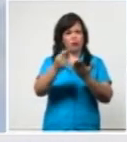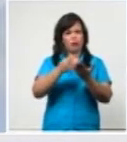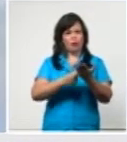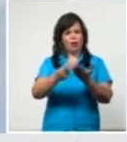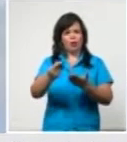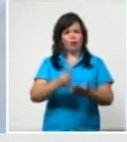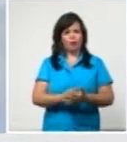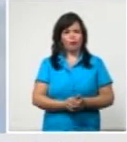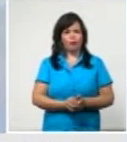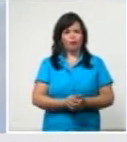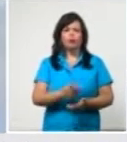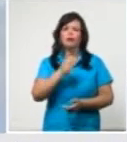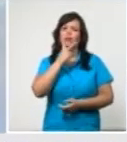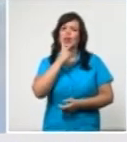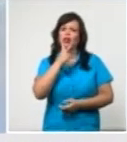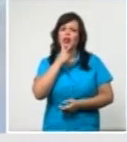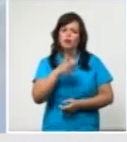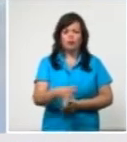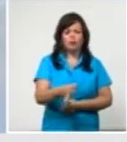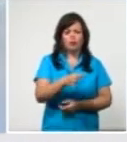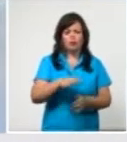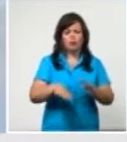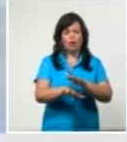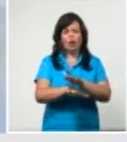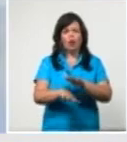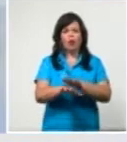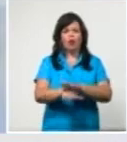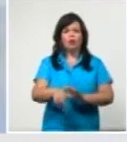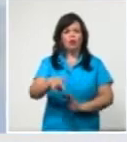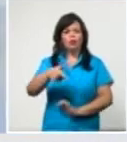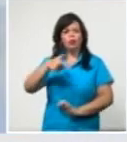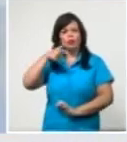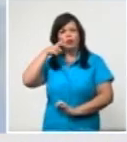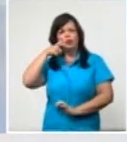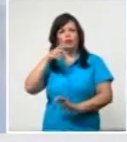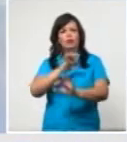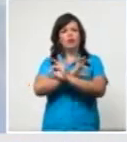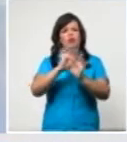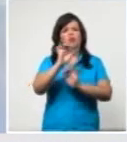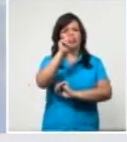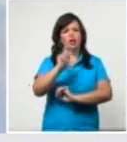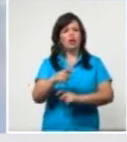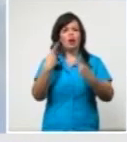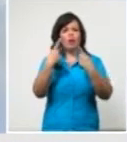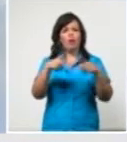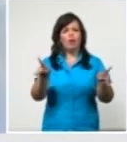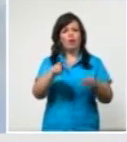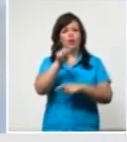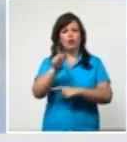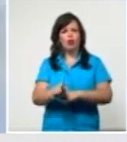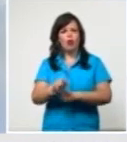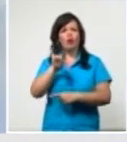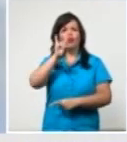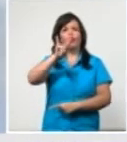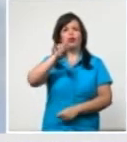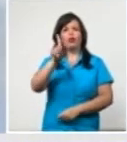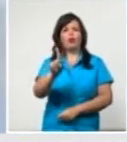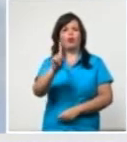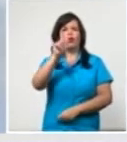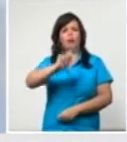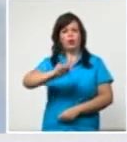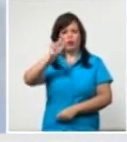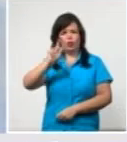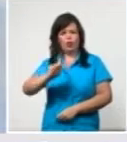primary surveillance, in our primary healthcare system, 91 people are